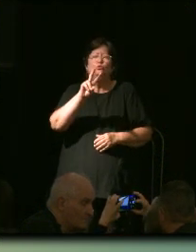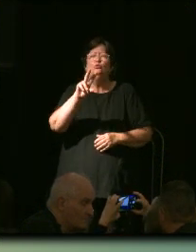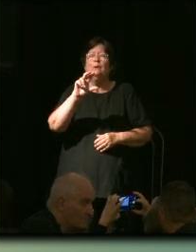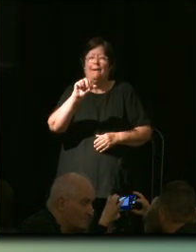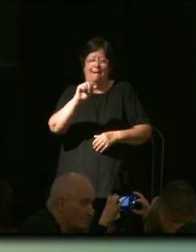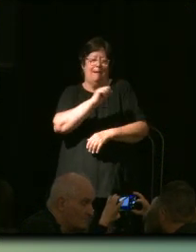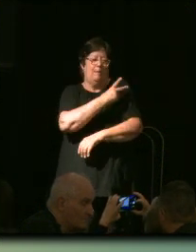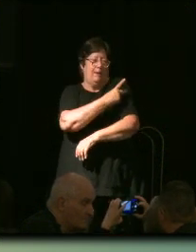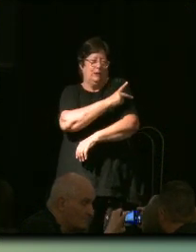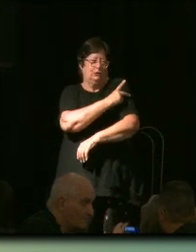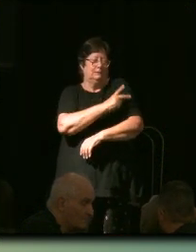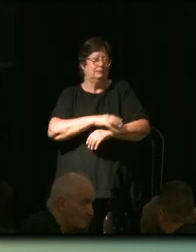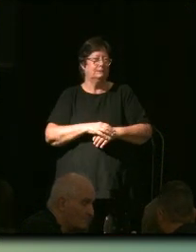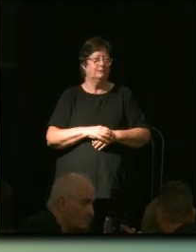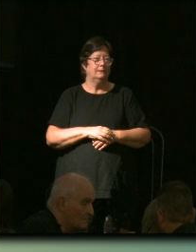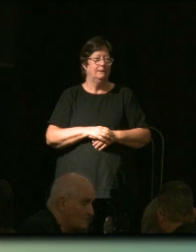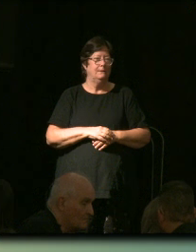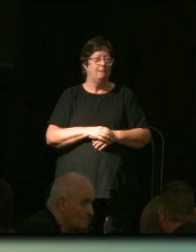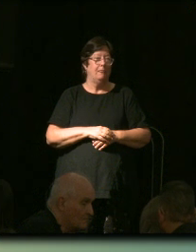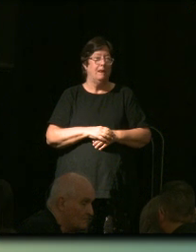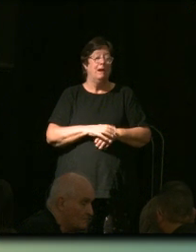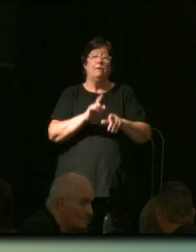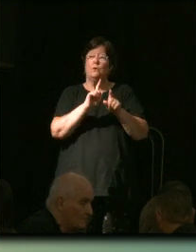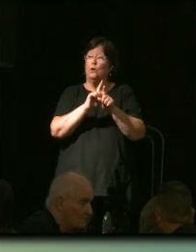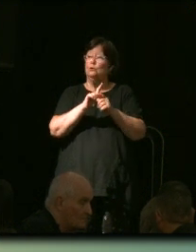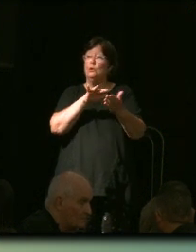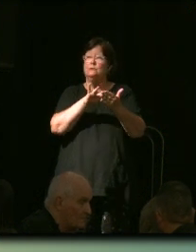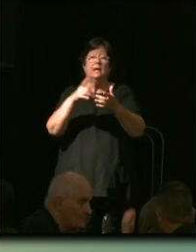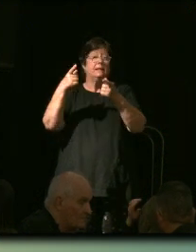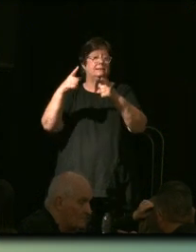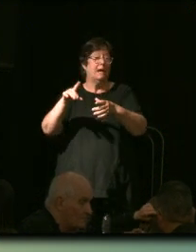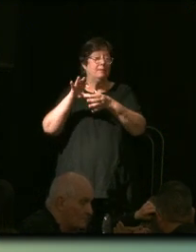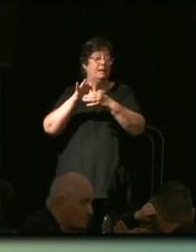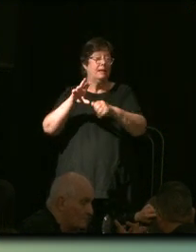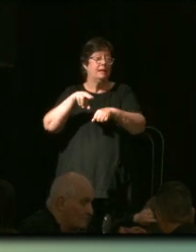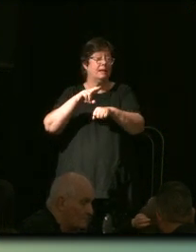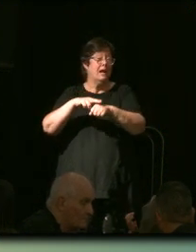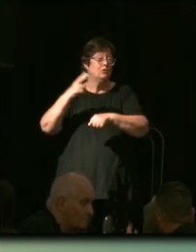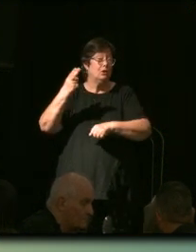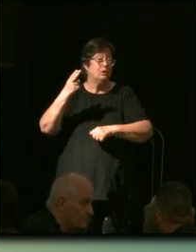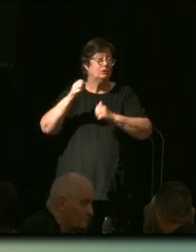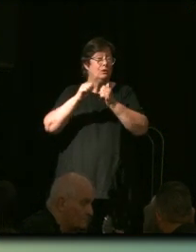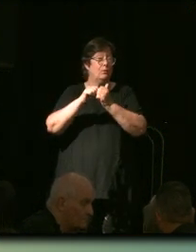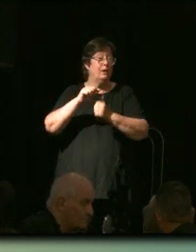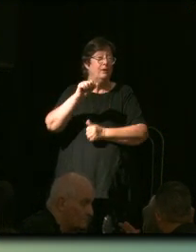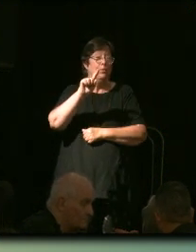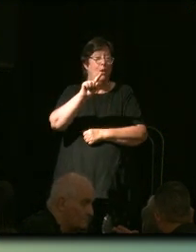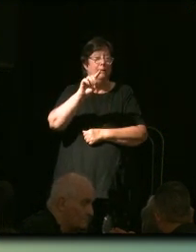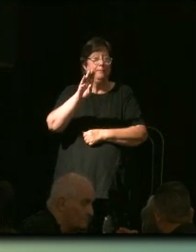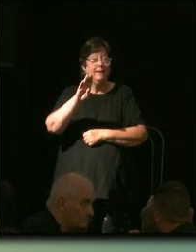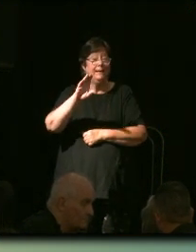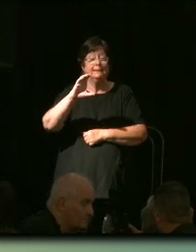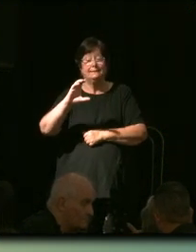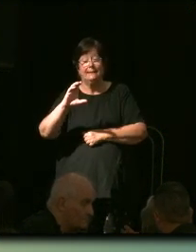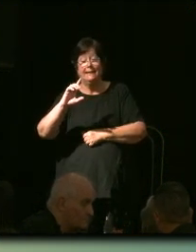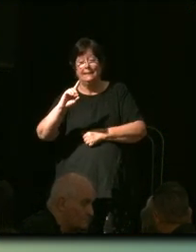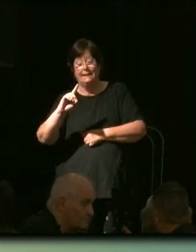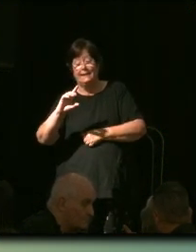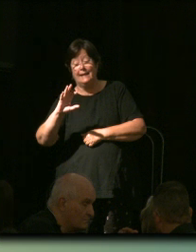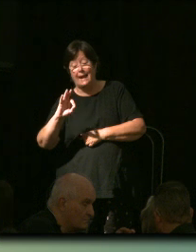and there are natural history studies with USH1B, C, D, F,